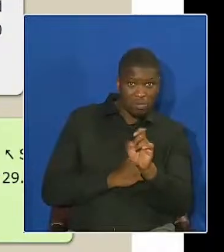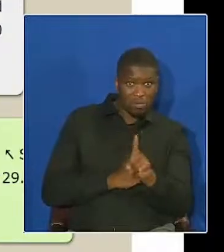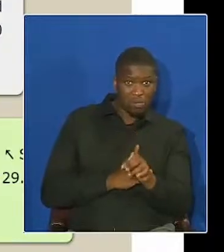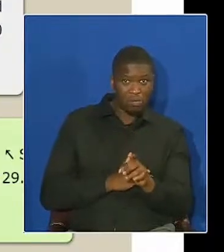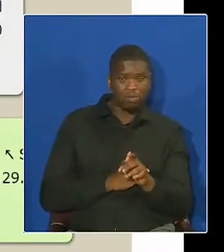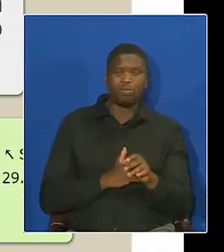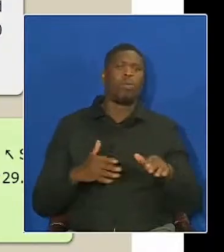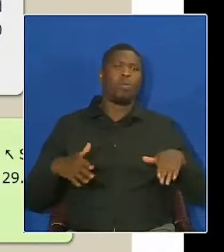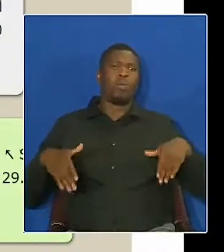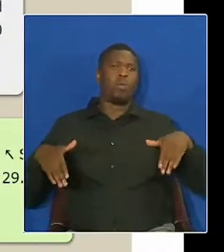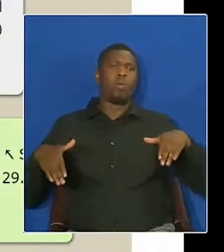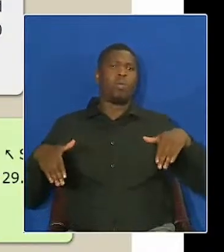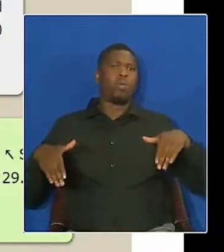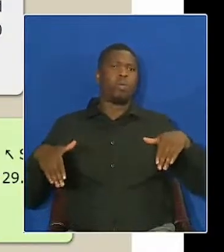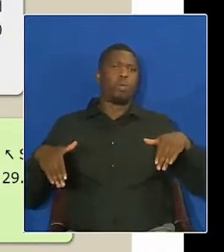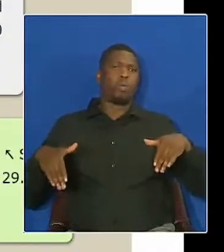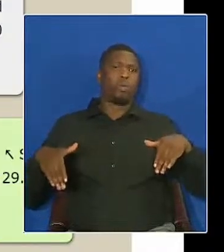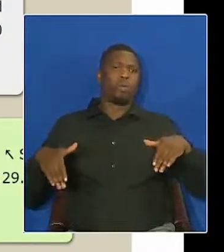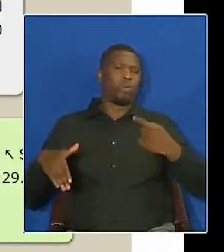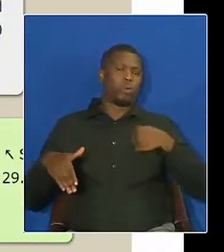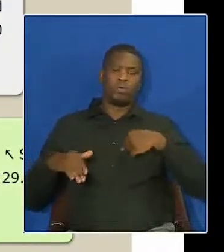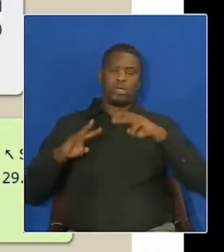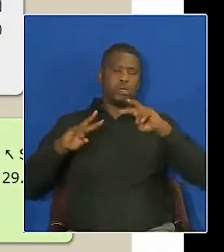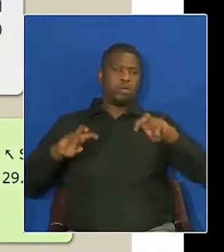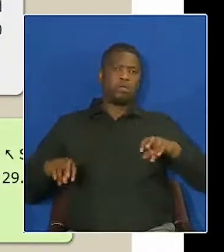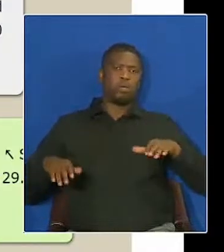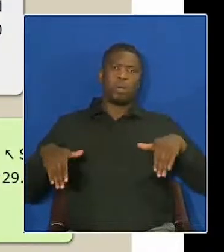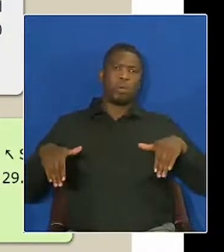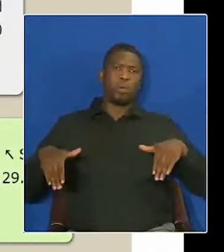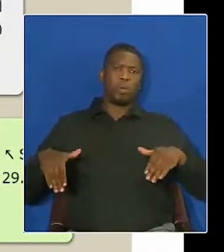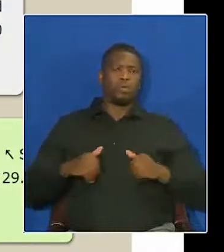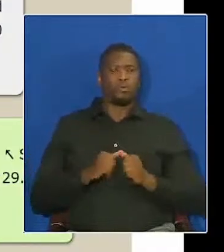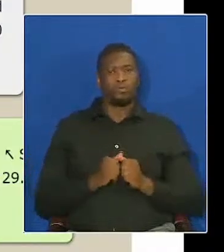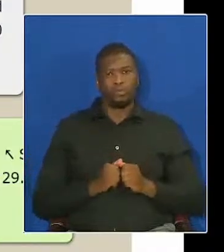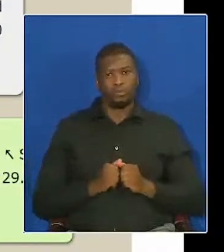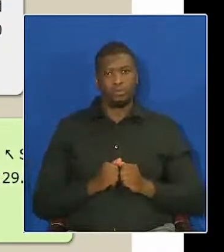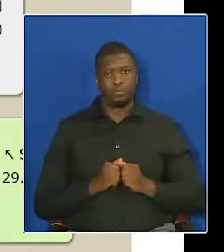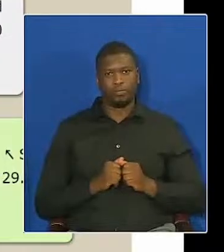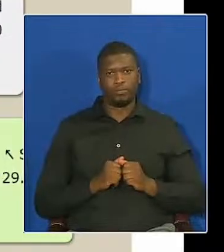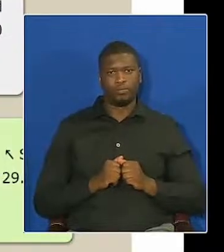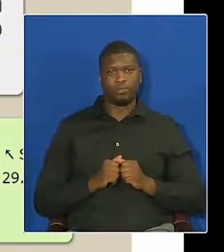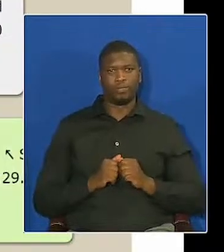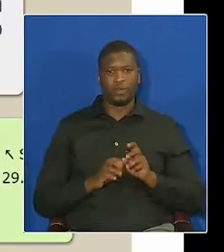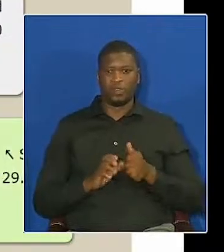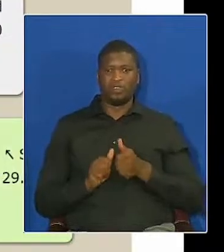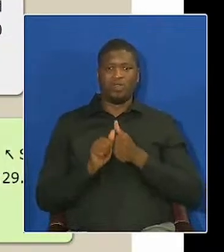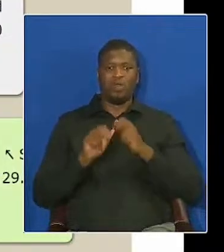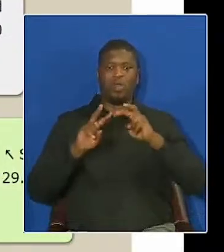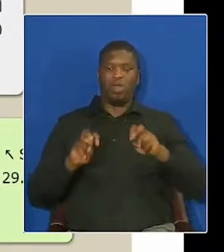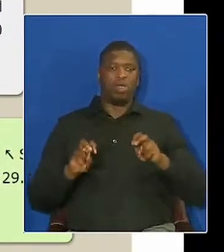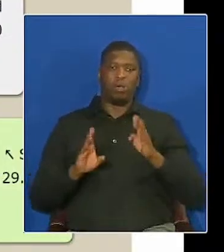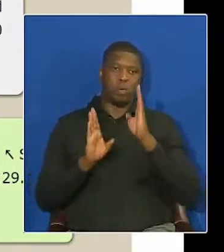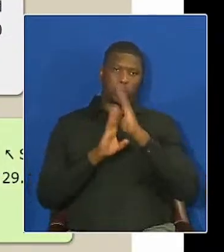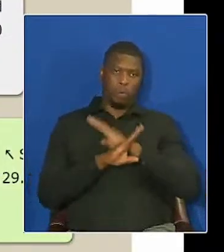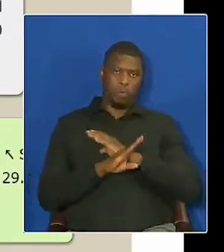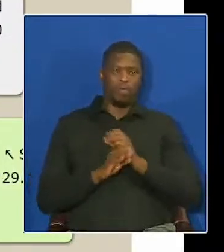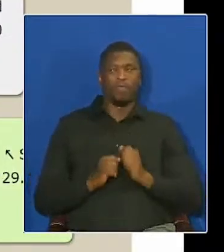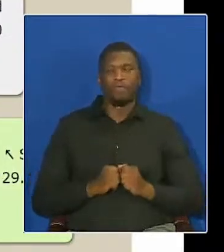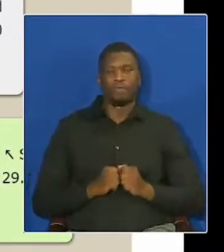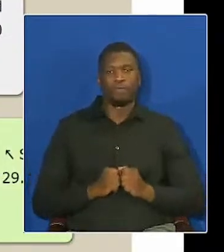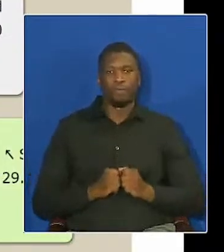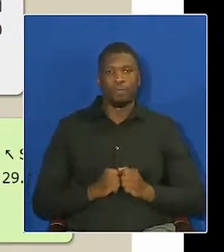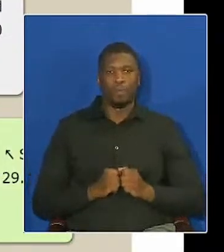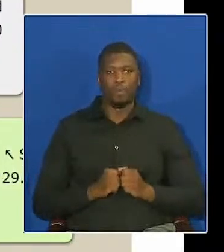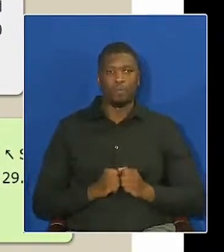No, not yet. In your analysis? We have not yet followed that part of investigation.